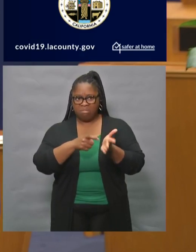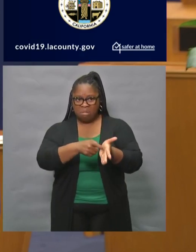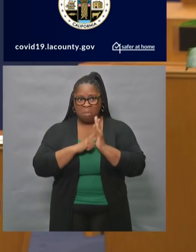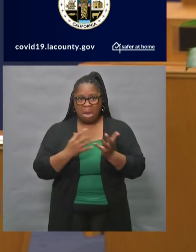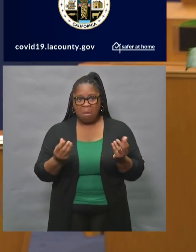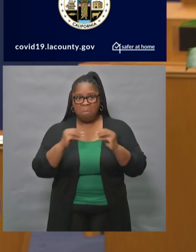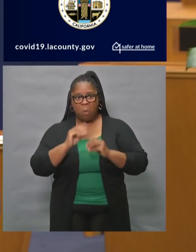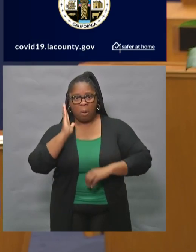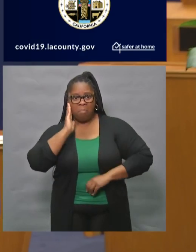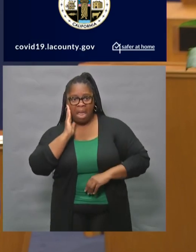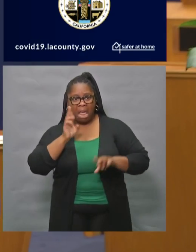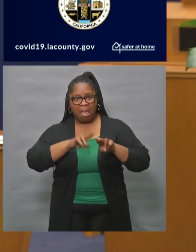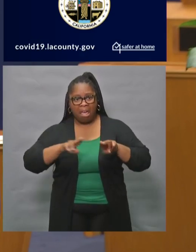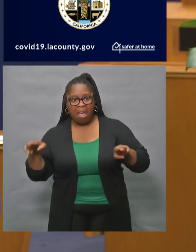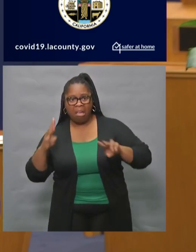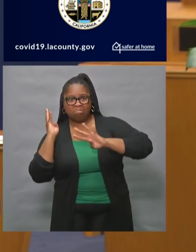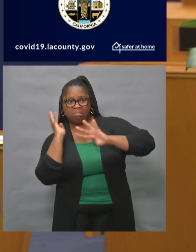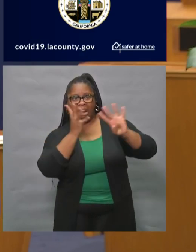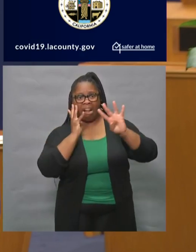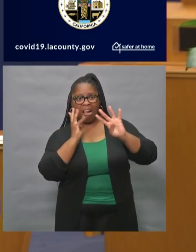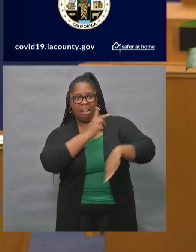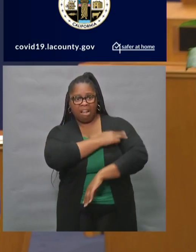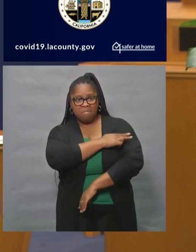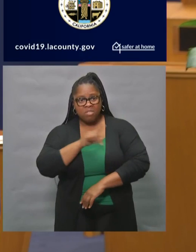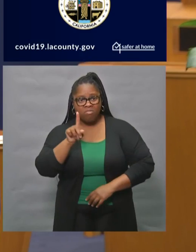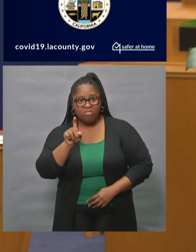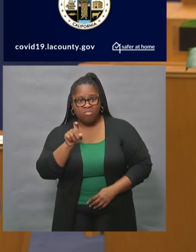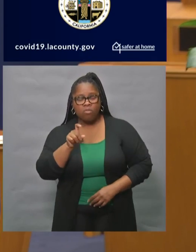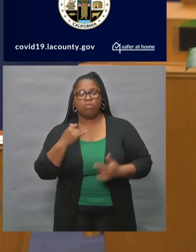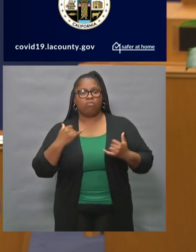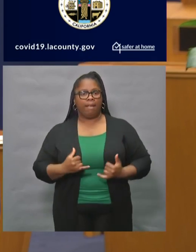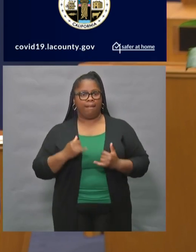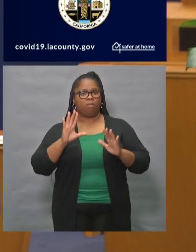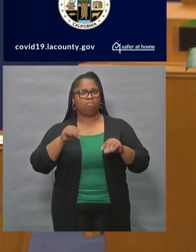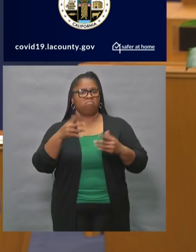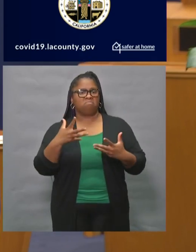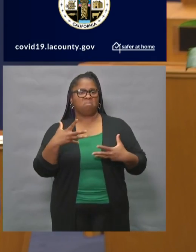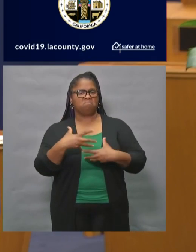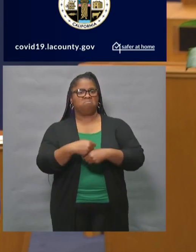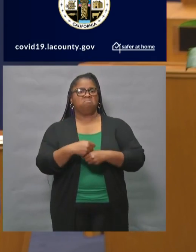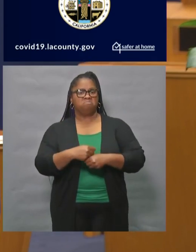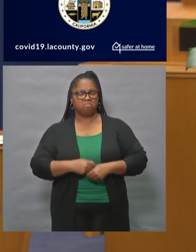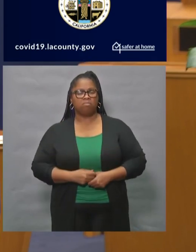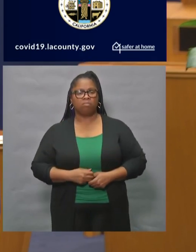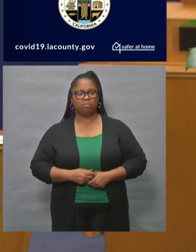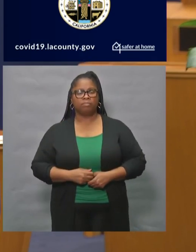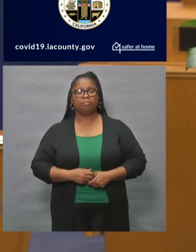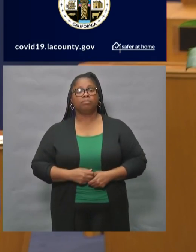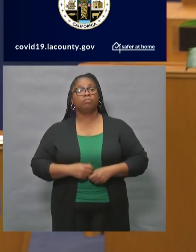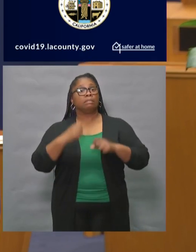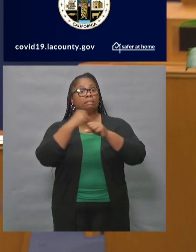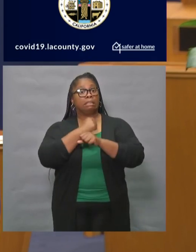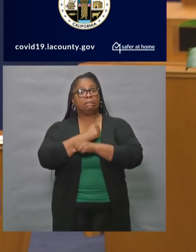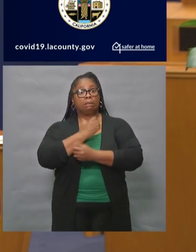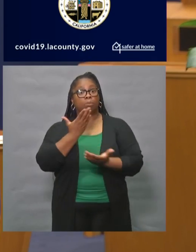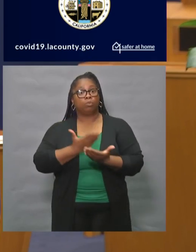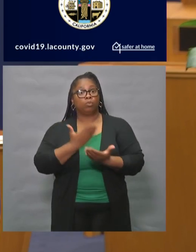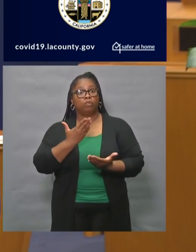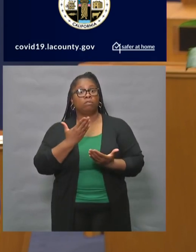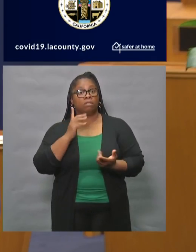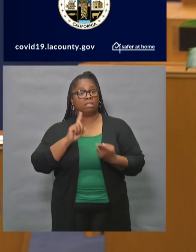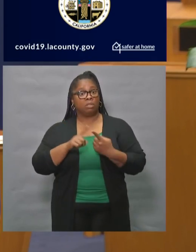broader healthcare system. I'll provide a brief update on that modeling projections today. The data shows that to date there continues to